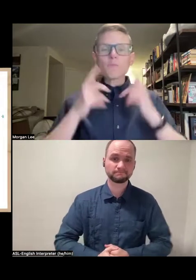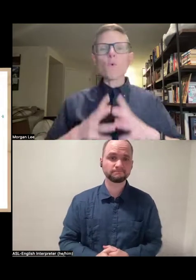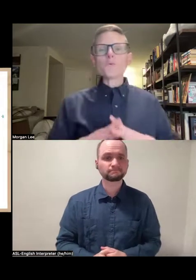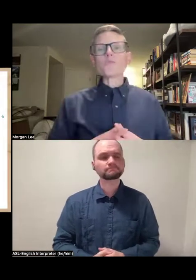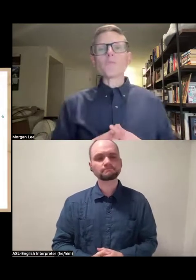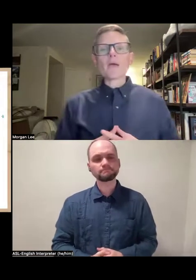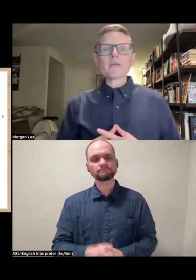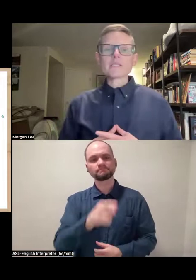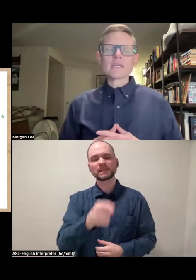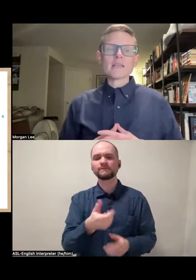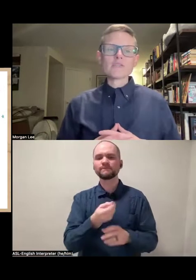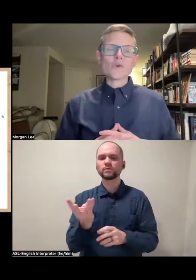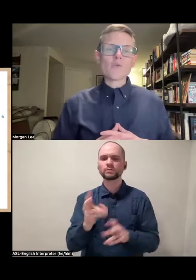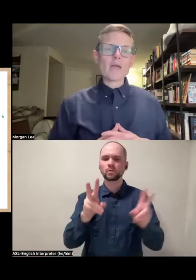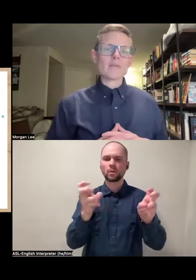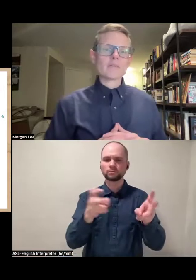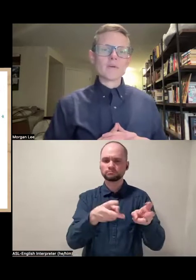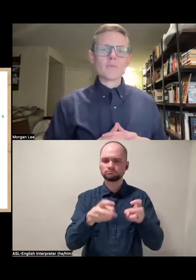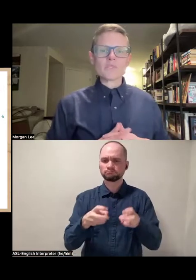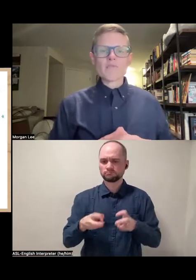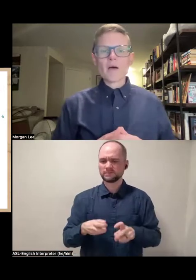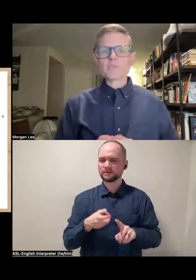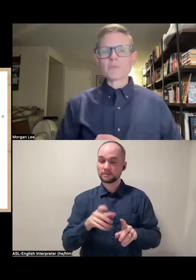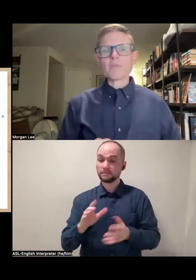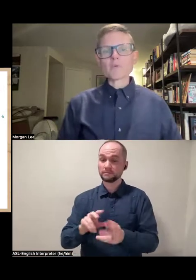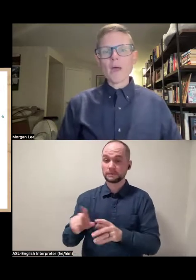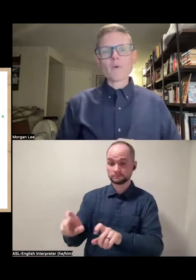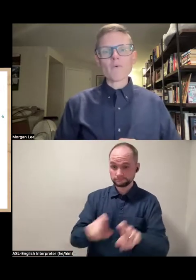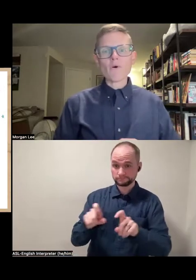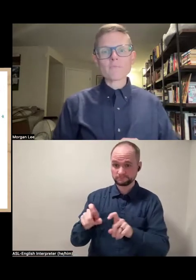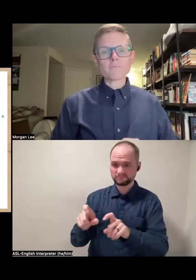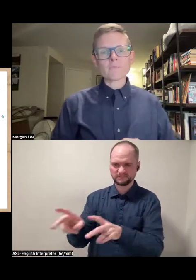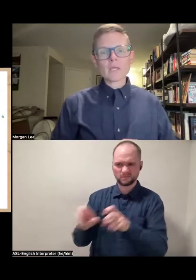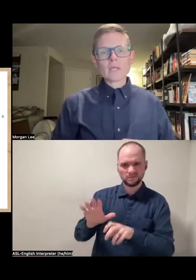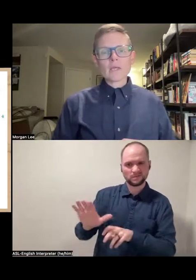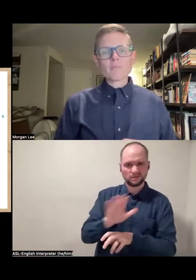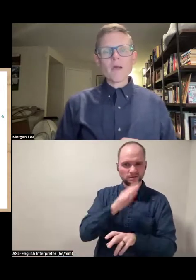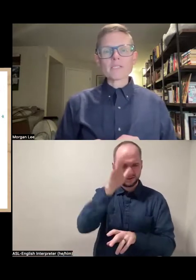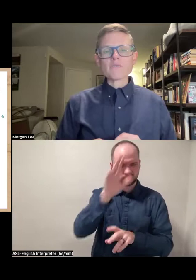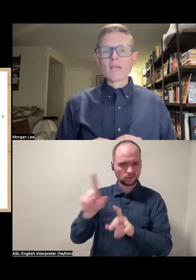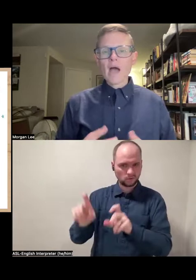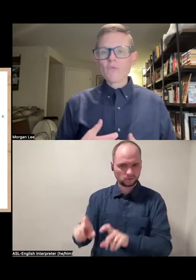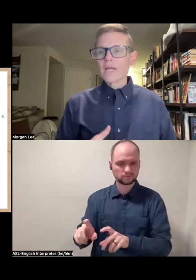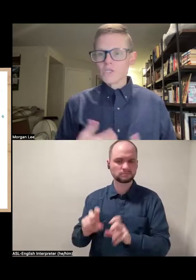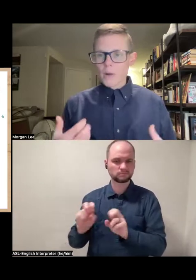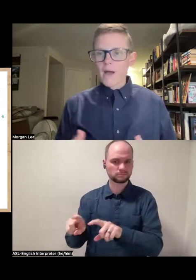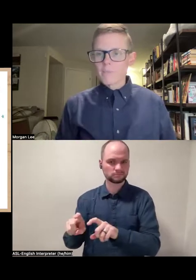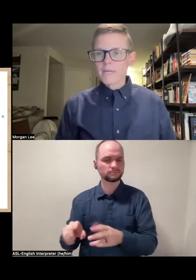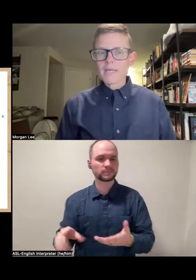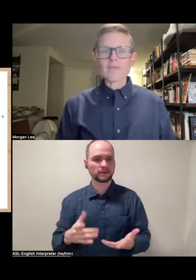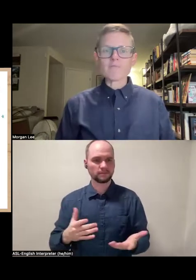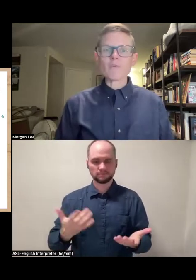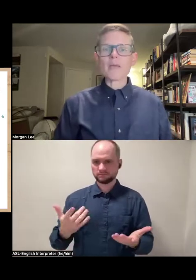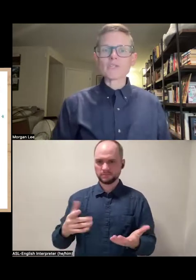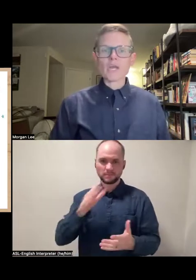These are some quotes from parents in the survey, which I found to be the most powerful. Parents feeling outraged by not